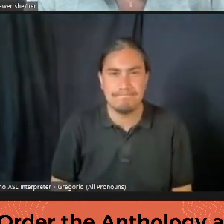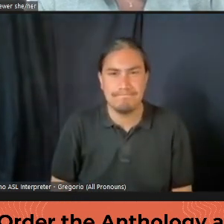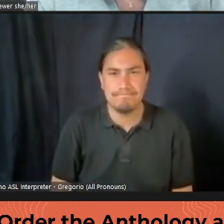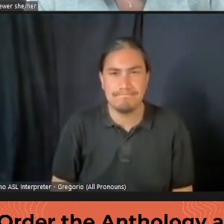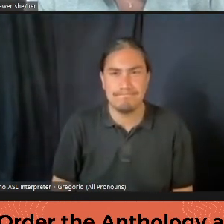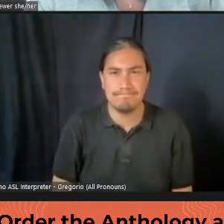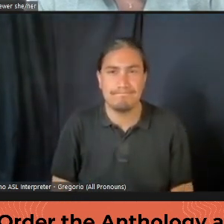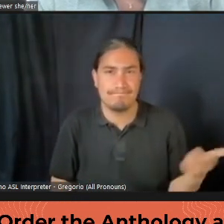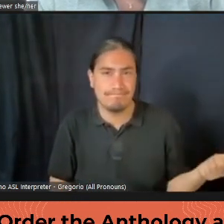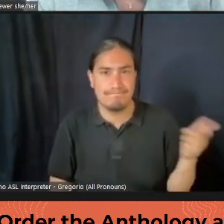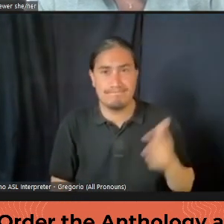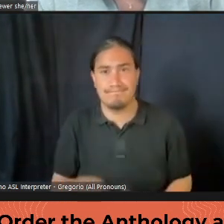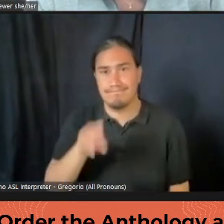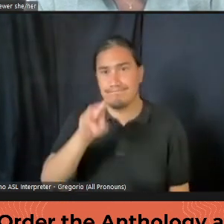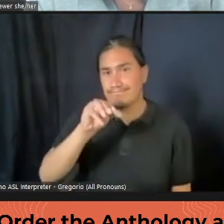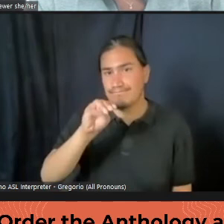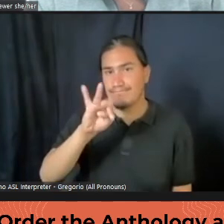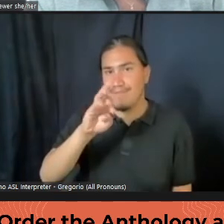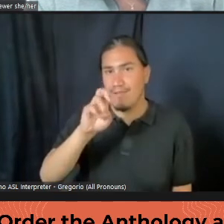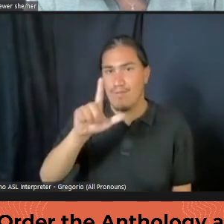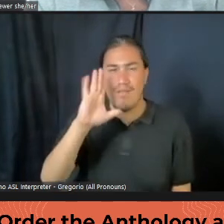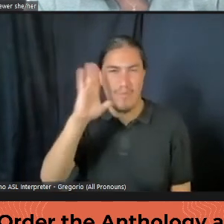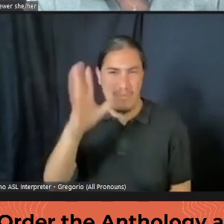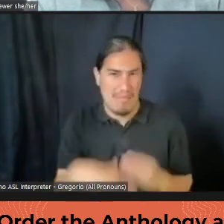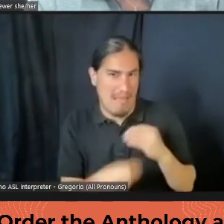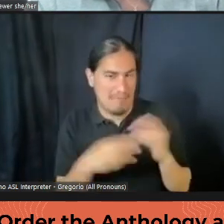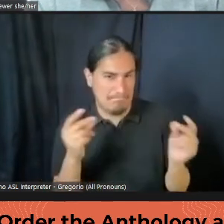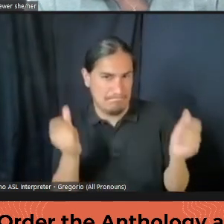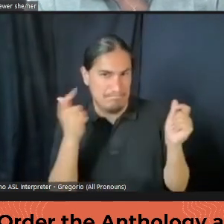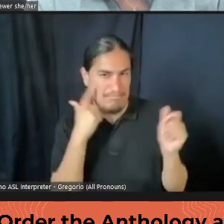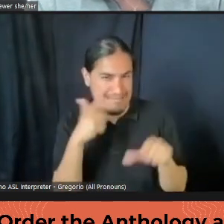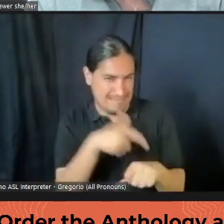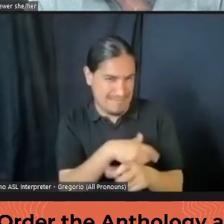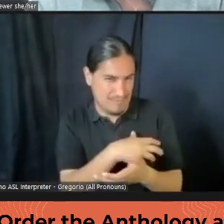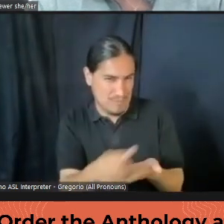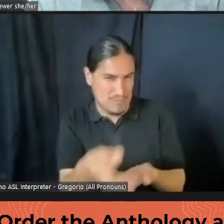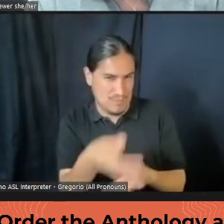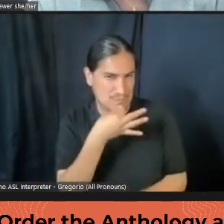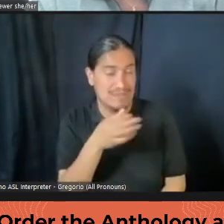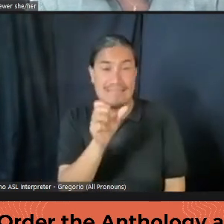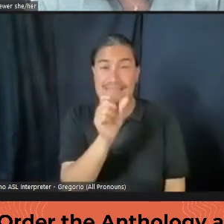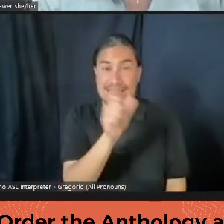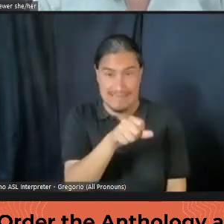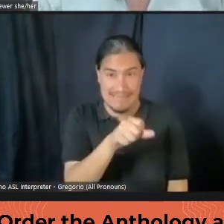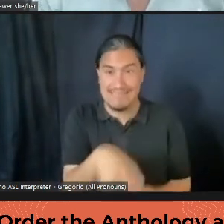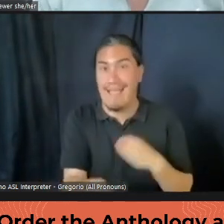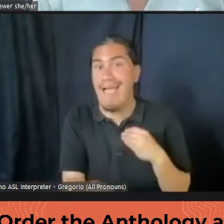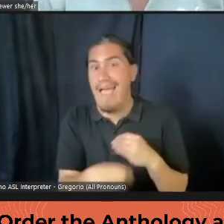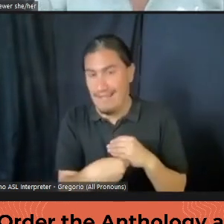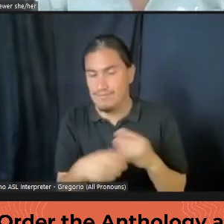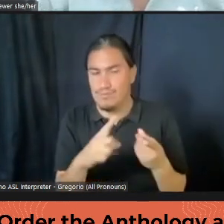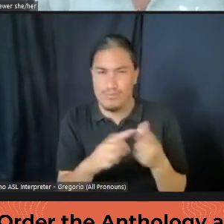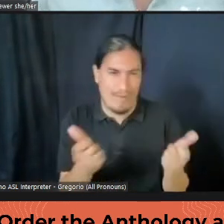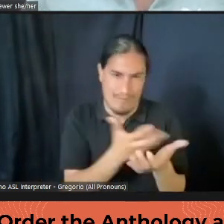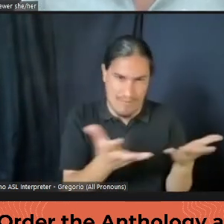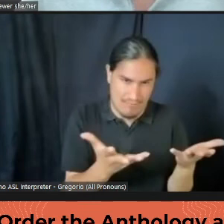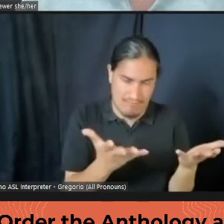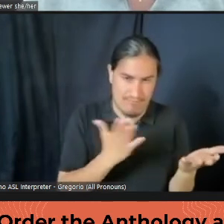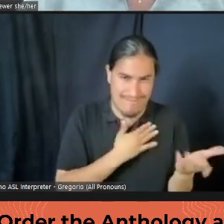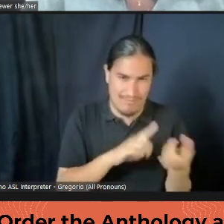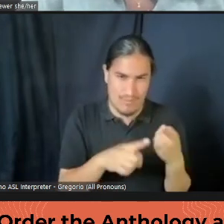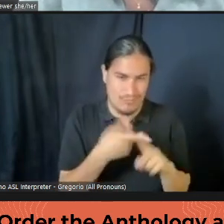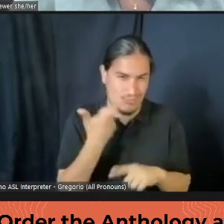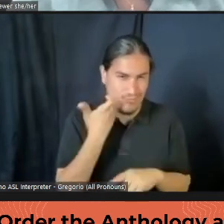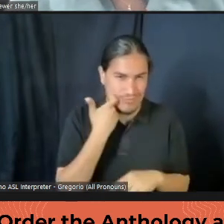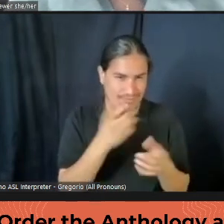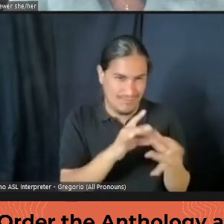I will add swiftly as time runs out that a yes and to everything my friends just said. And I would